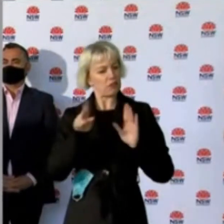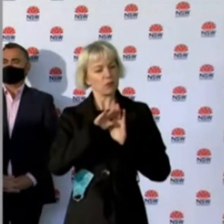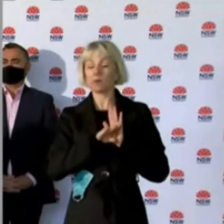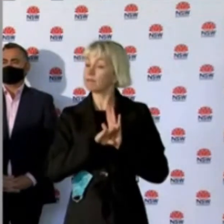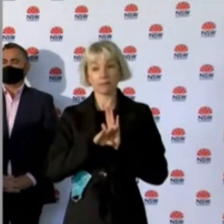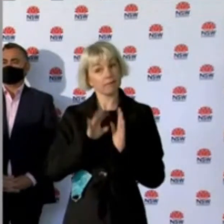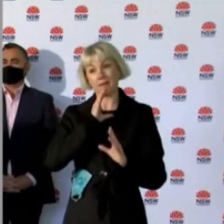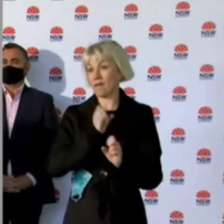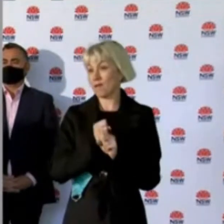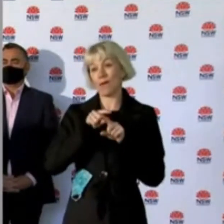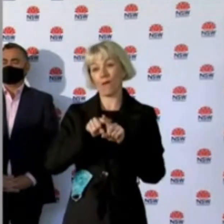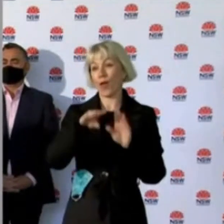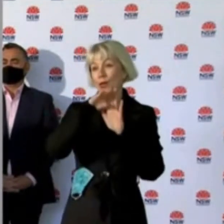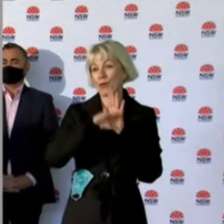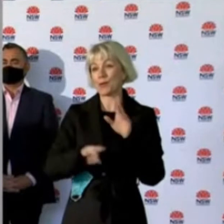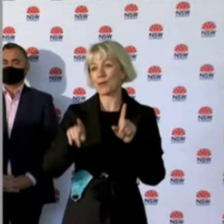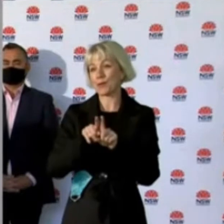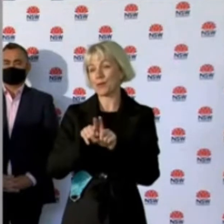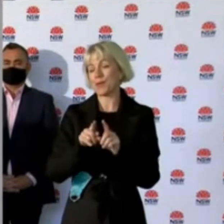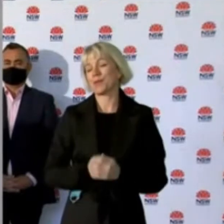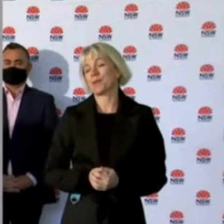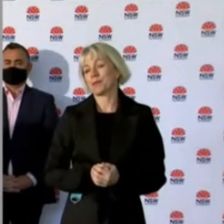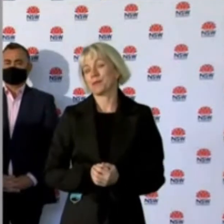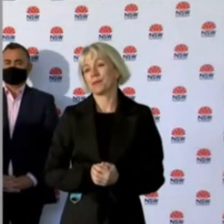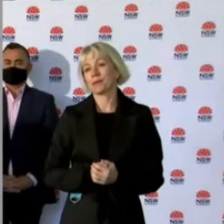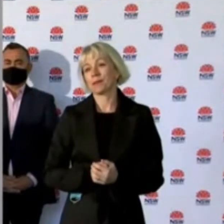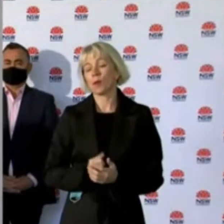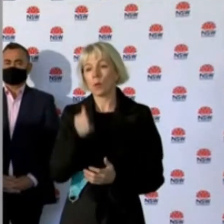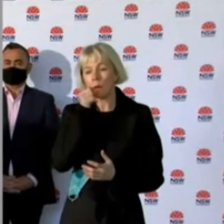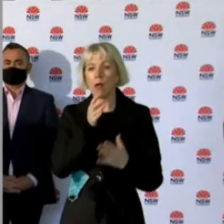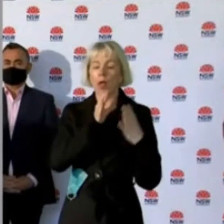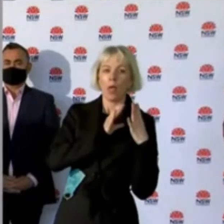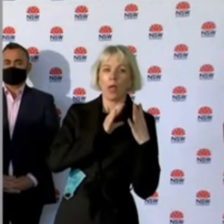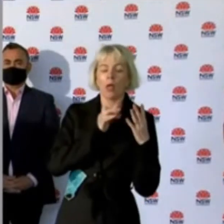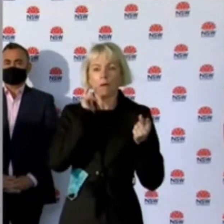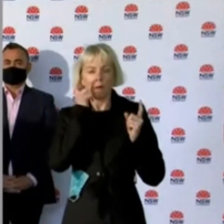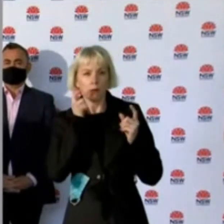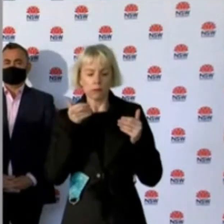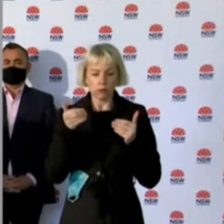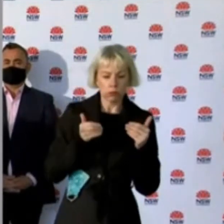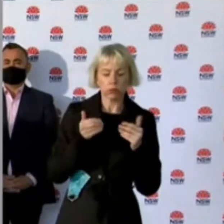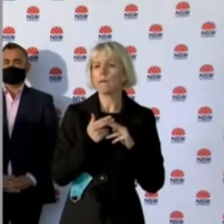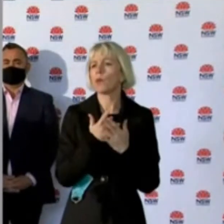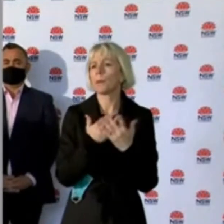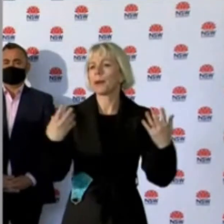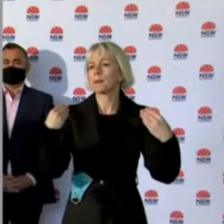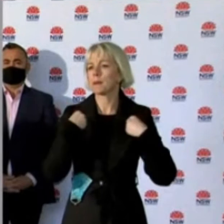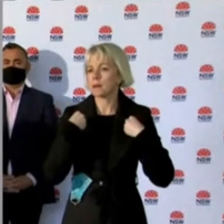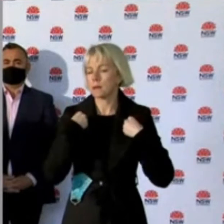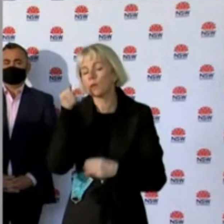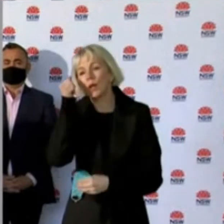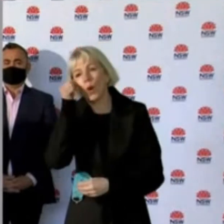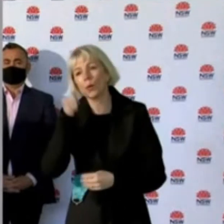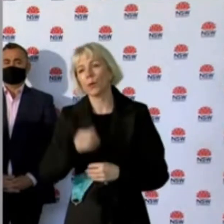we appreciate what this means, and we appreciate the significant burden it has, but we also appreciate the absolute need